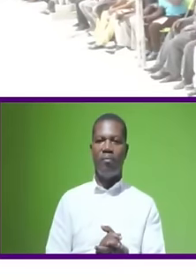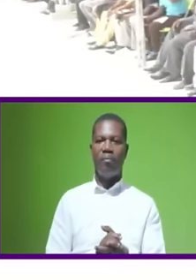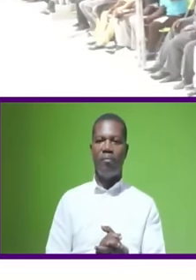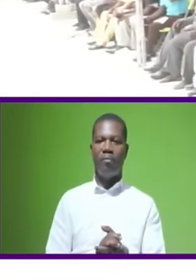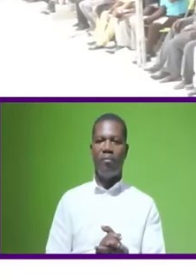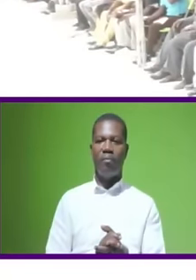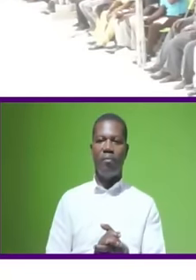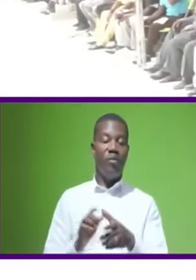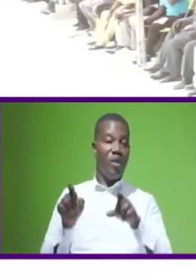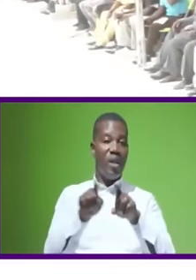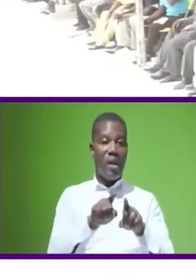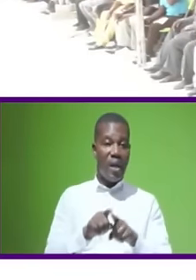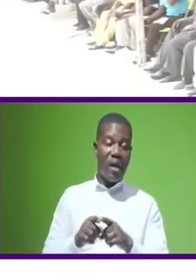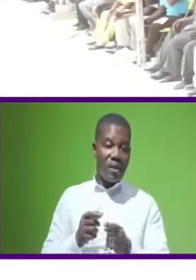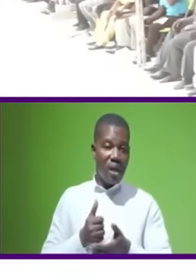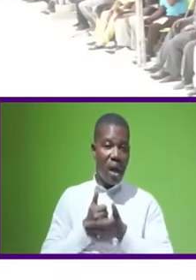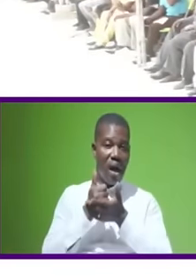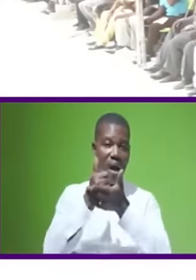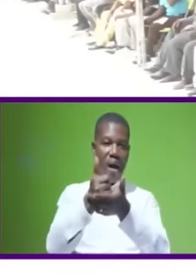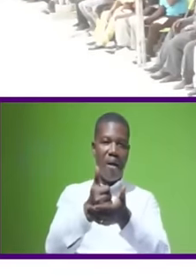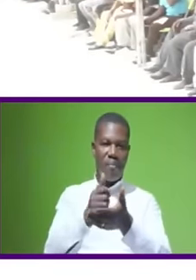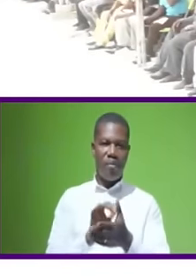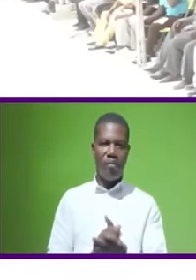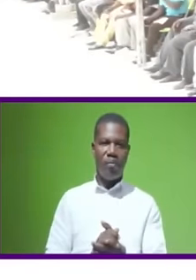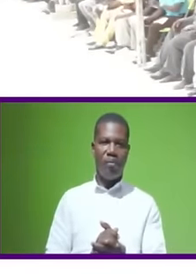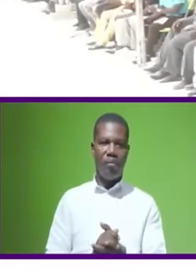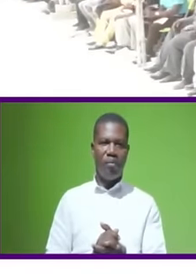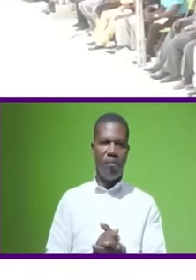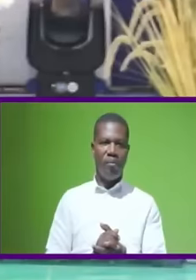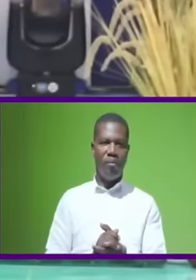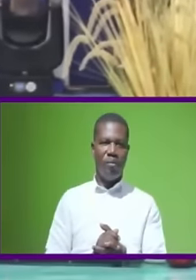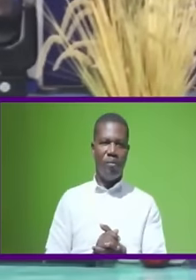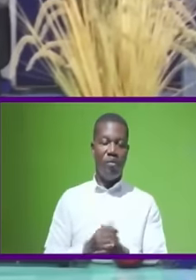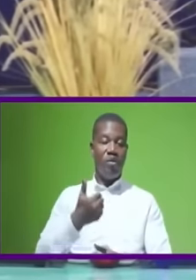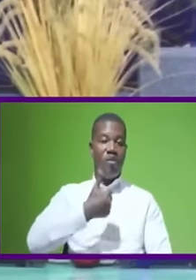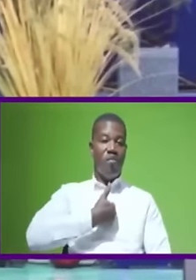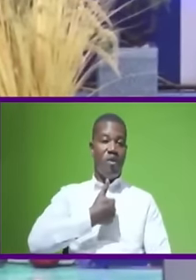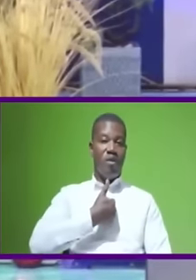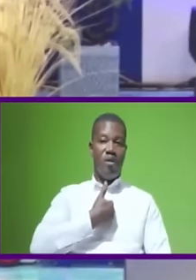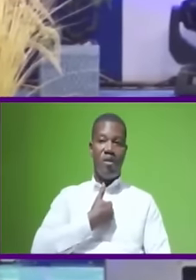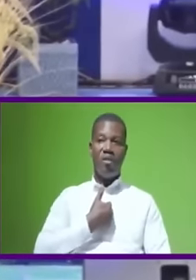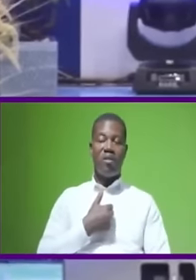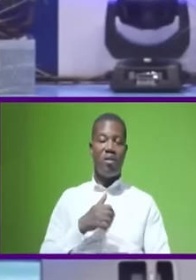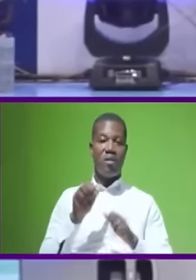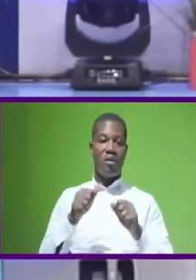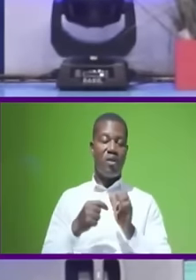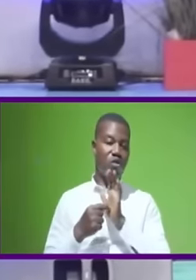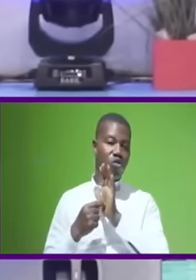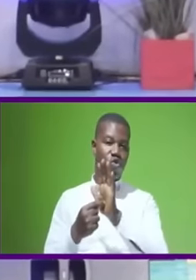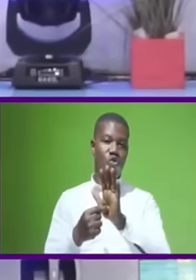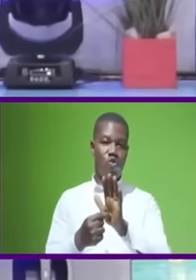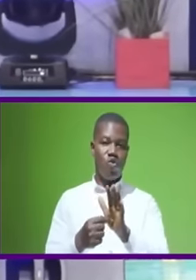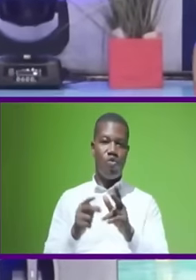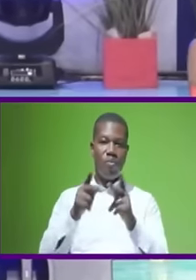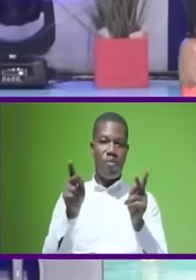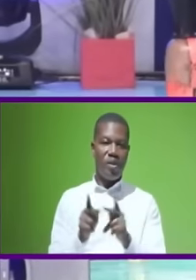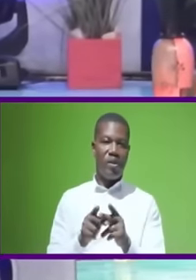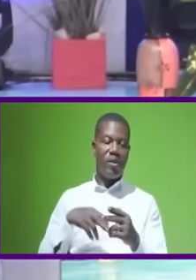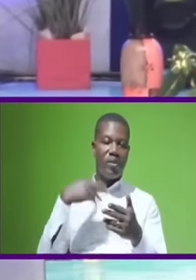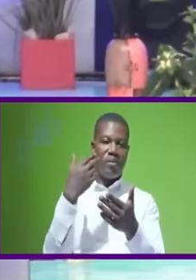the Bible. Said that it will help. And I'm memedi and I'm metu matire the meda. And